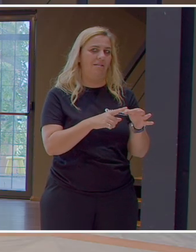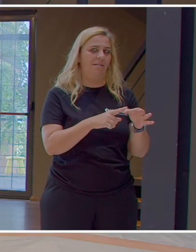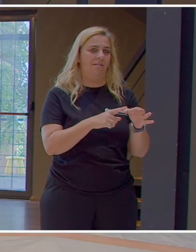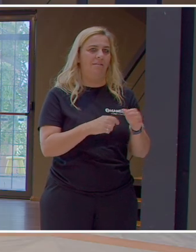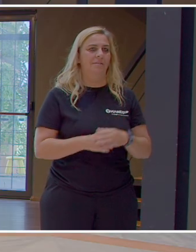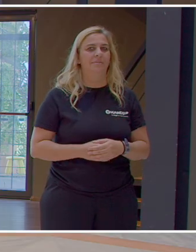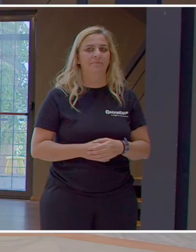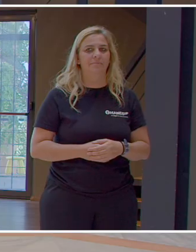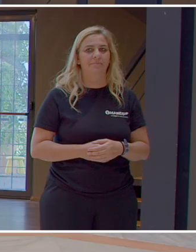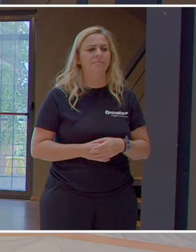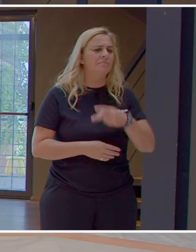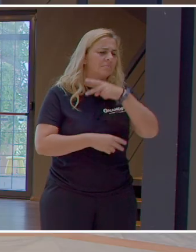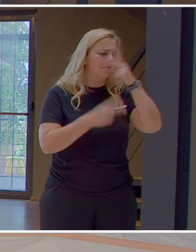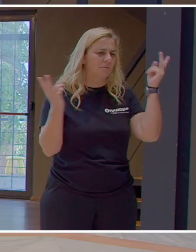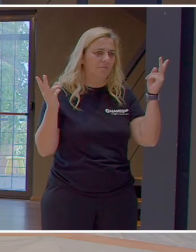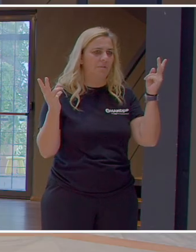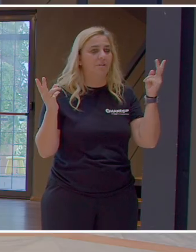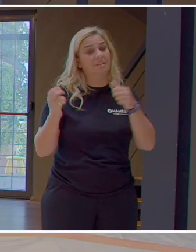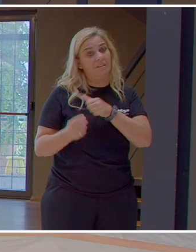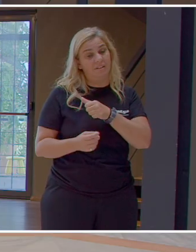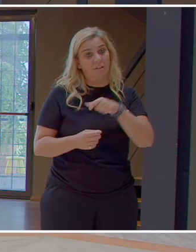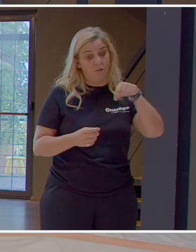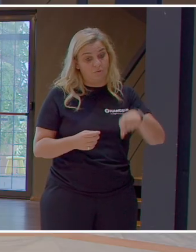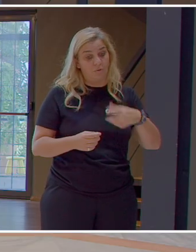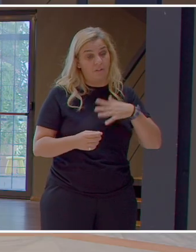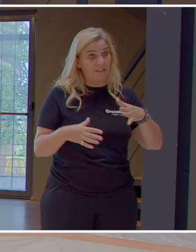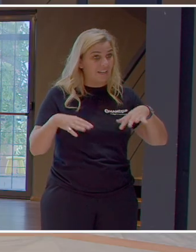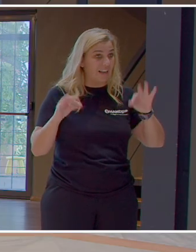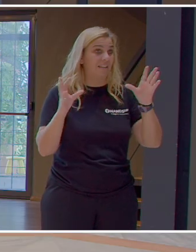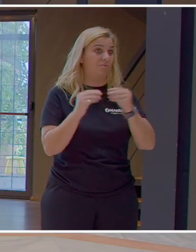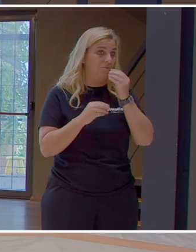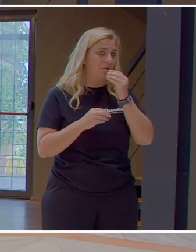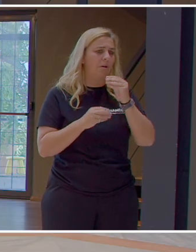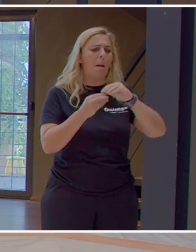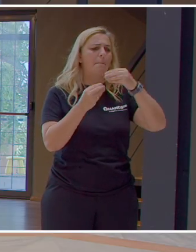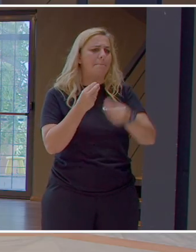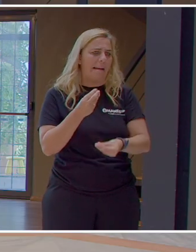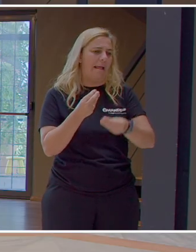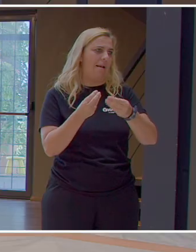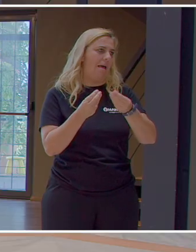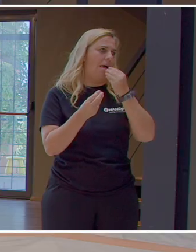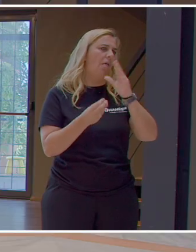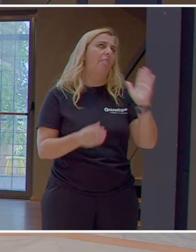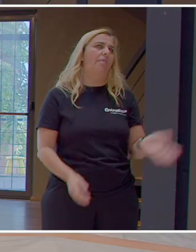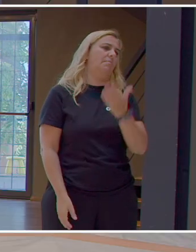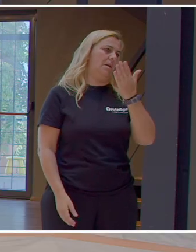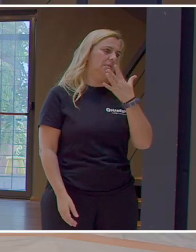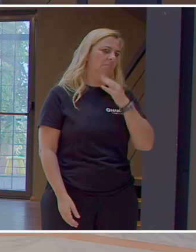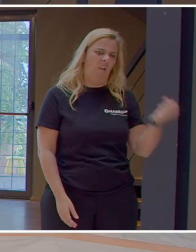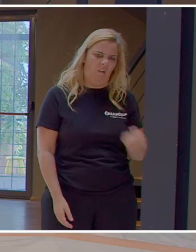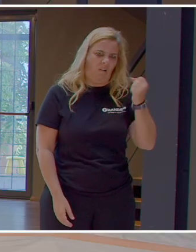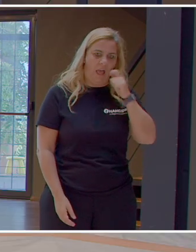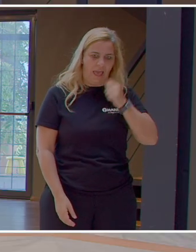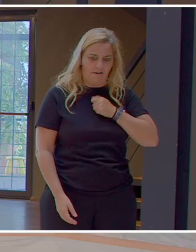fruit. Go wild. If you're starting on this plant-based journey, don't beat yourself up if you eat a banana or grapes. There's nothing bad with any of